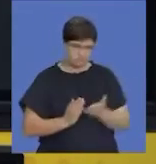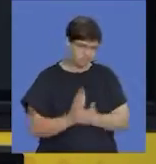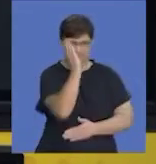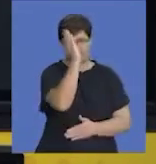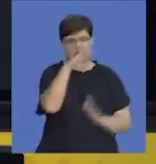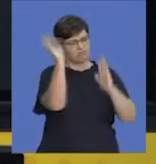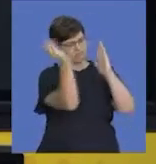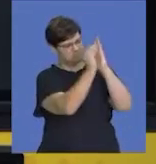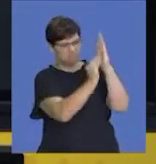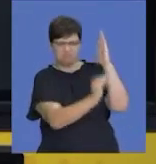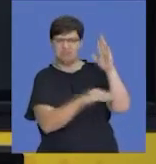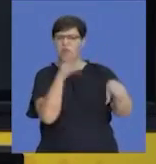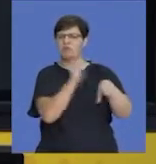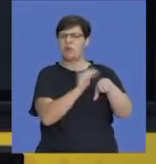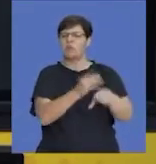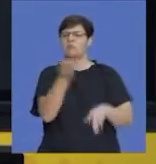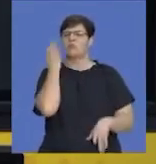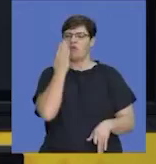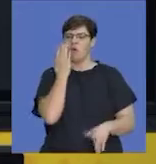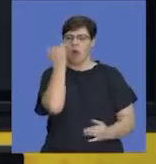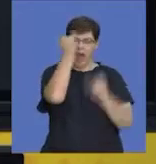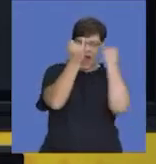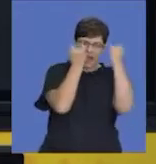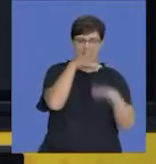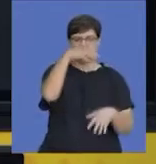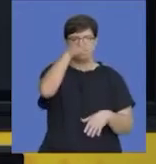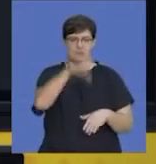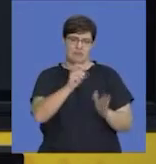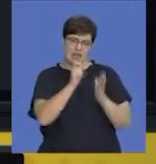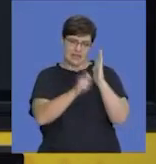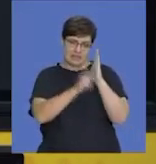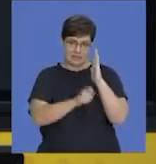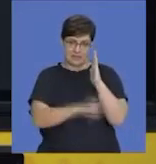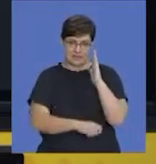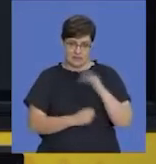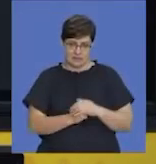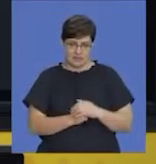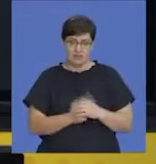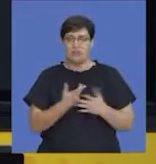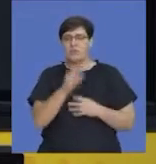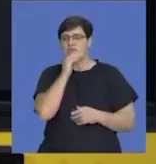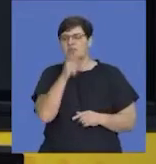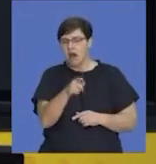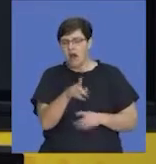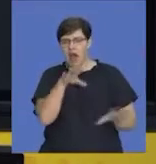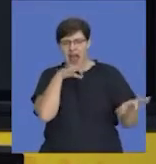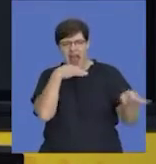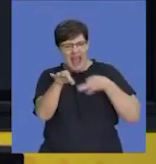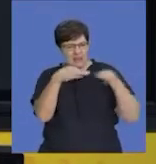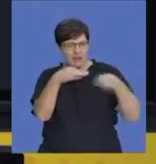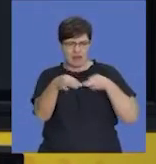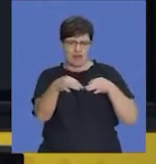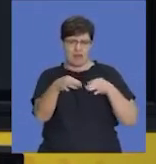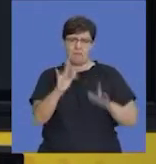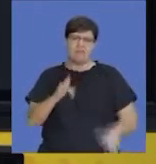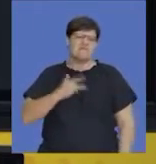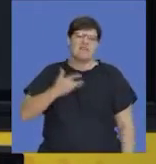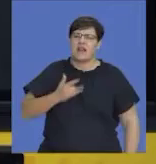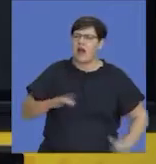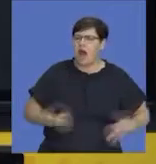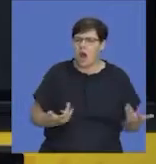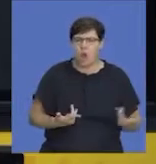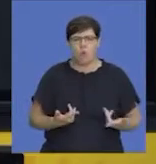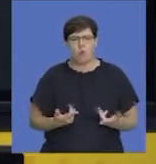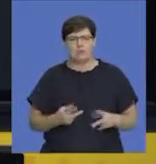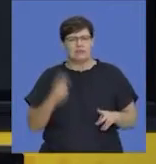going to list those difficulties as different ideas in your essay, where you're going to obviously describe how you felt and what